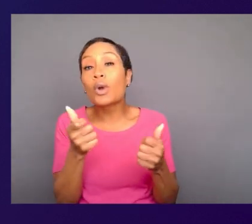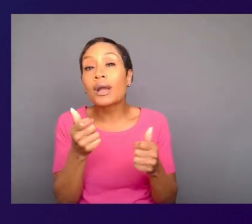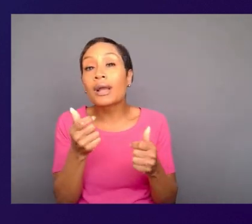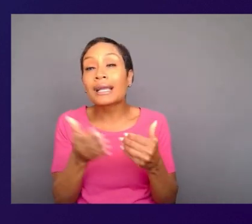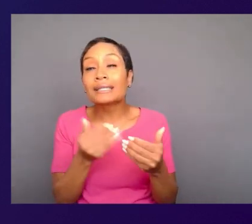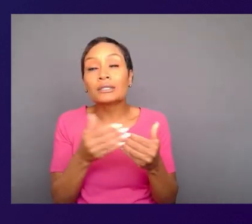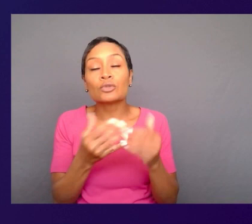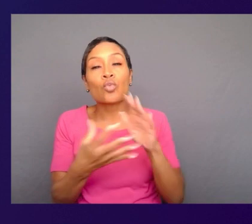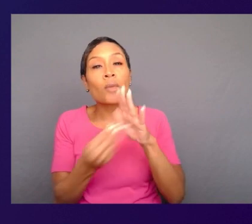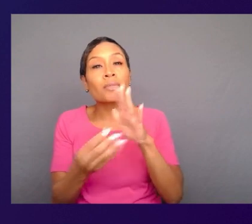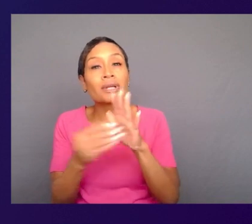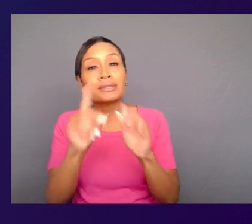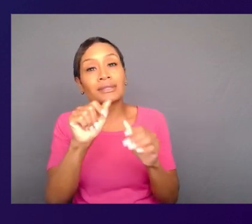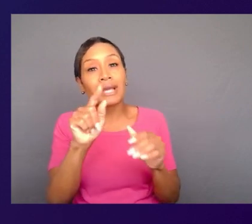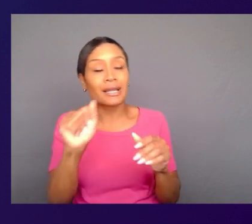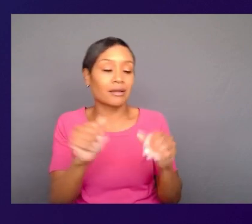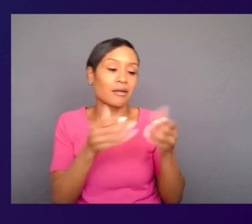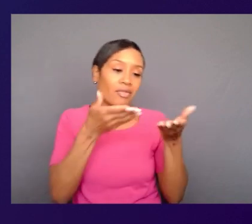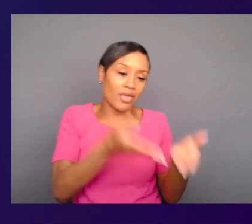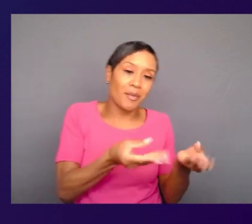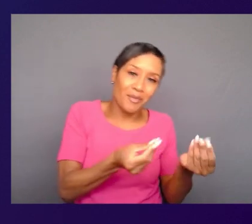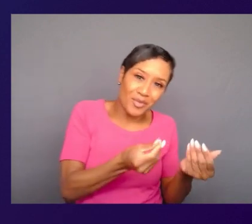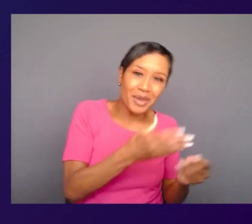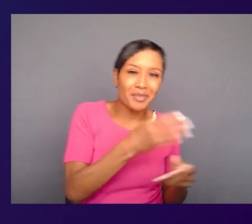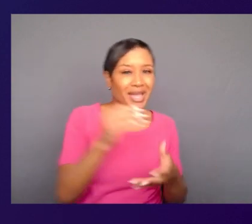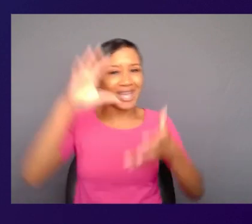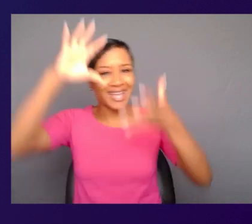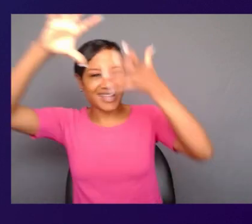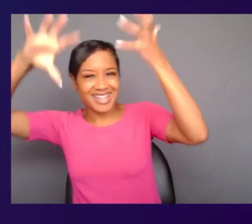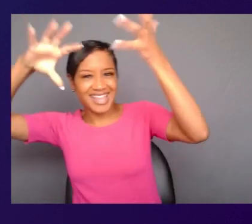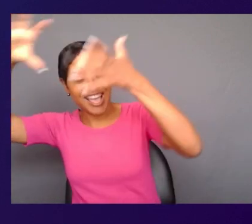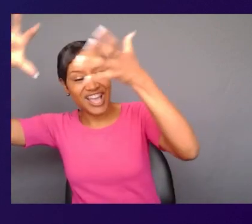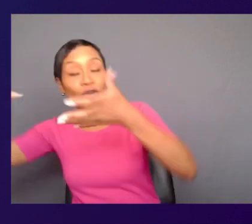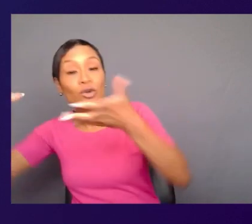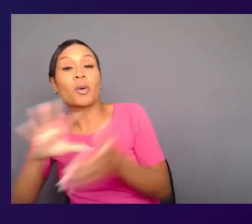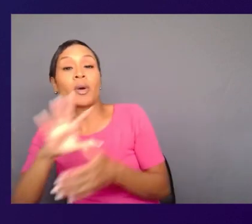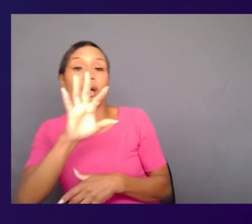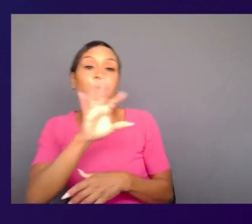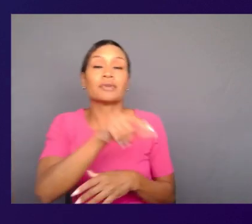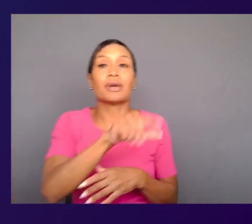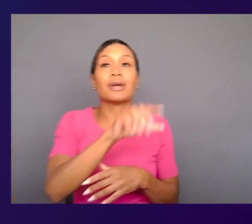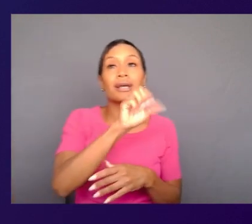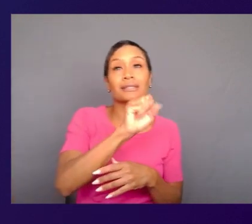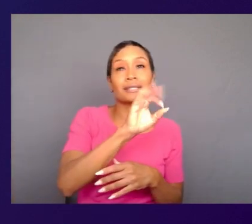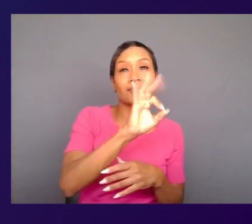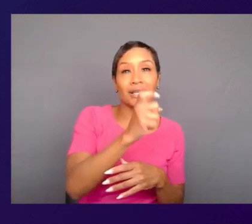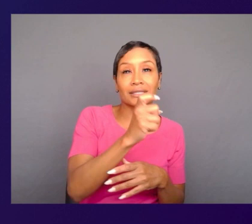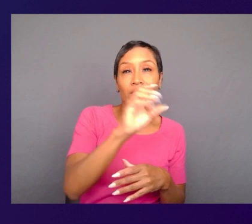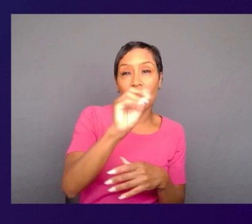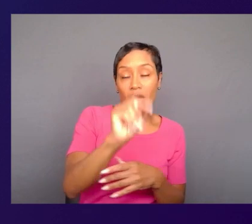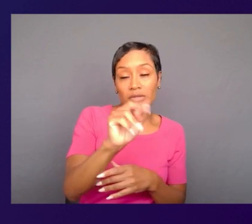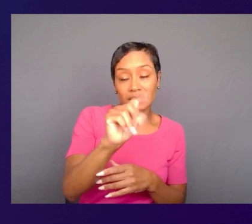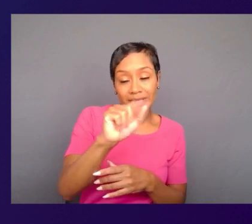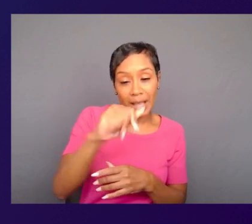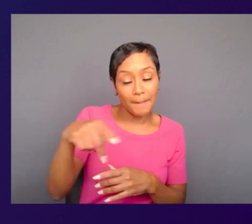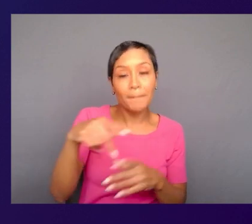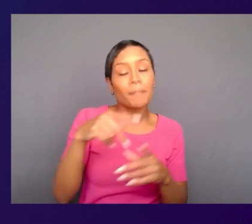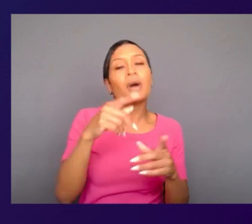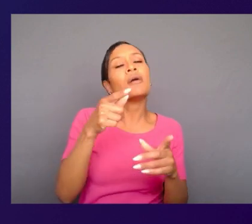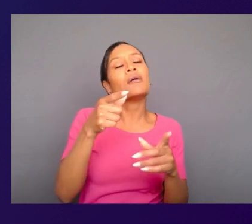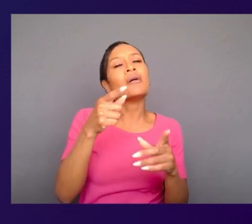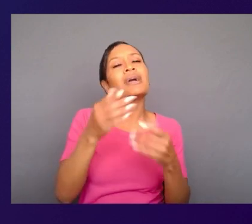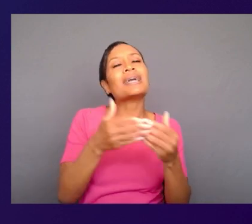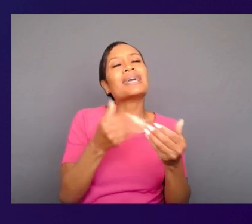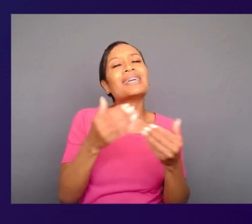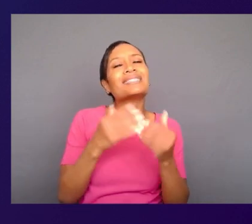data between on-prem and cloud. And so with FSx for ONTAP, we've designed the service to give customers a super easy path